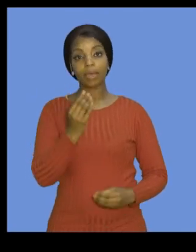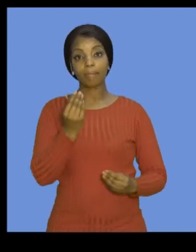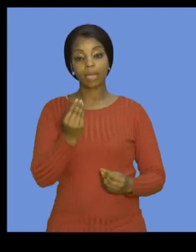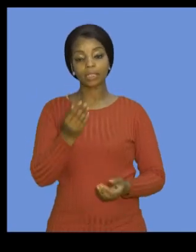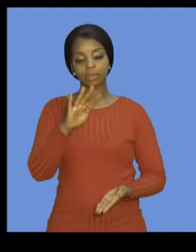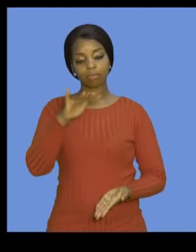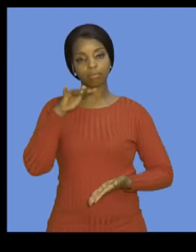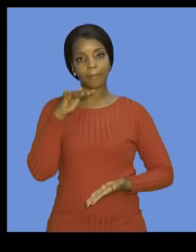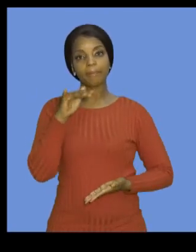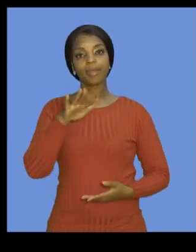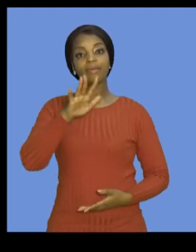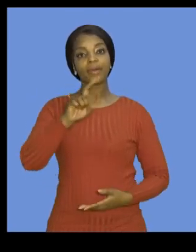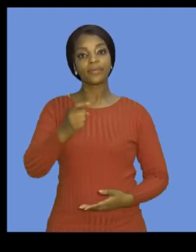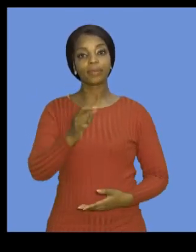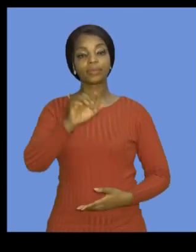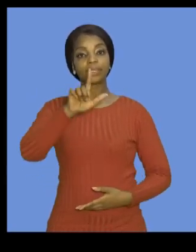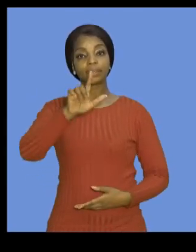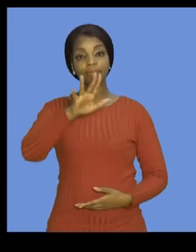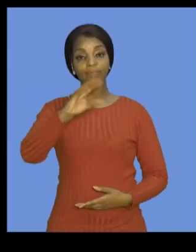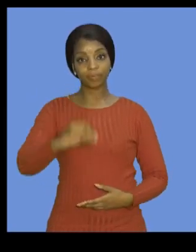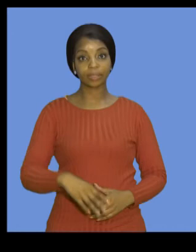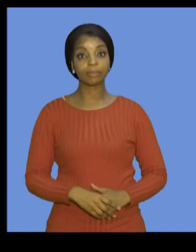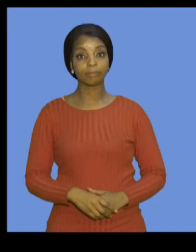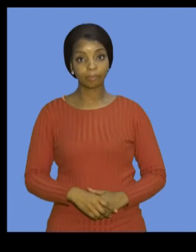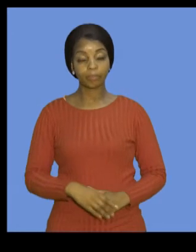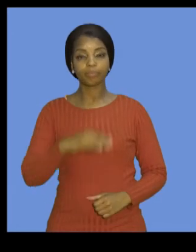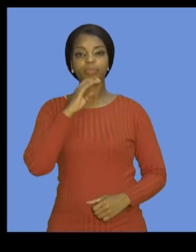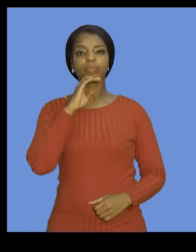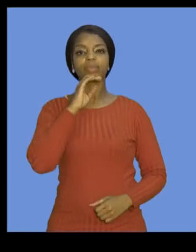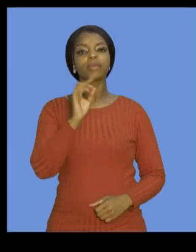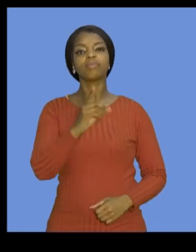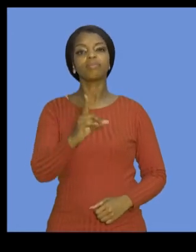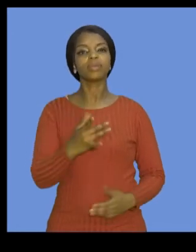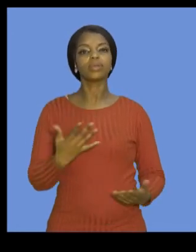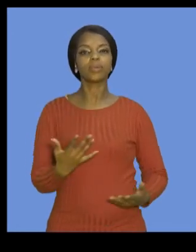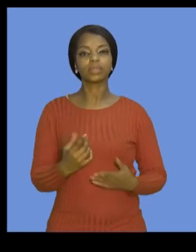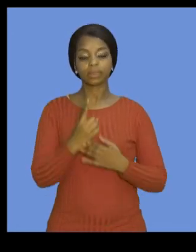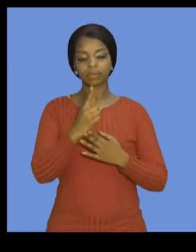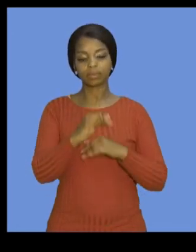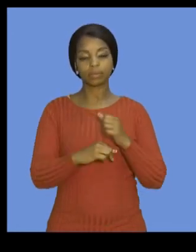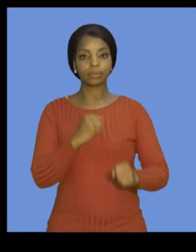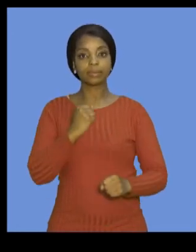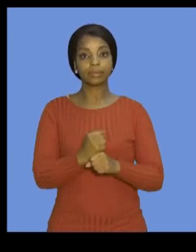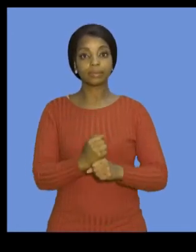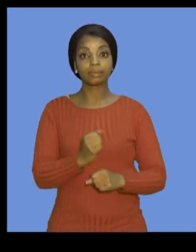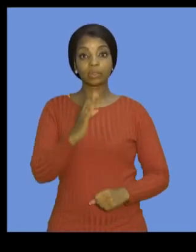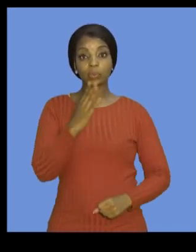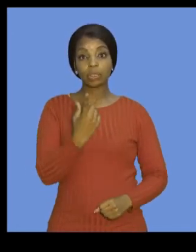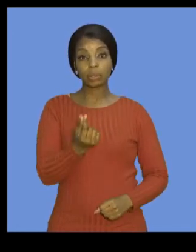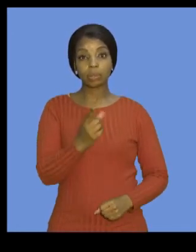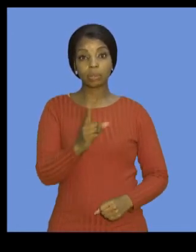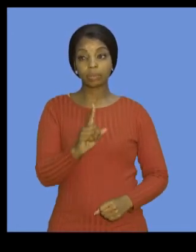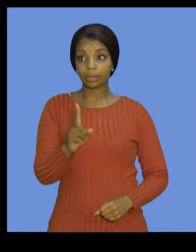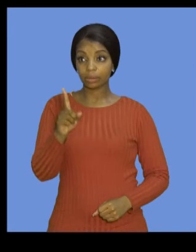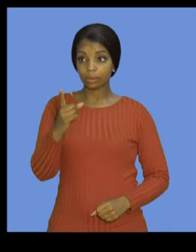5,750. That means that our interest per annum will be the accumulated amount divided by